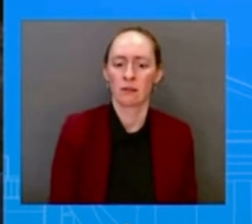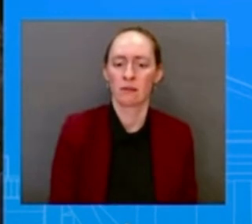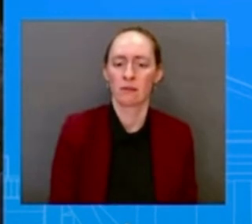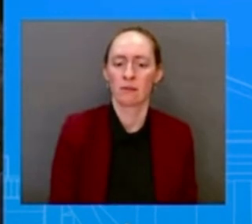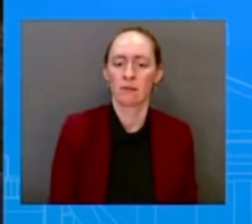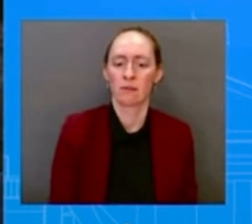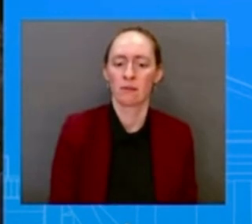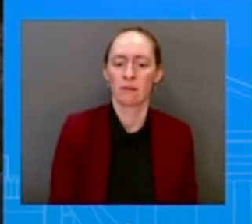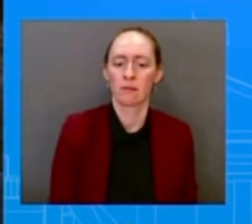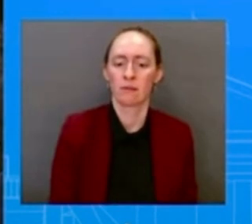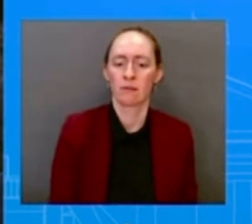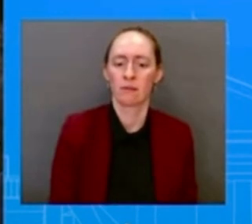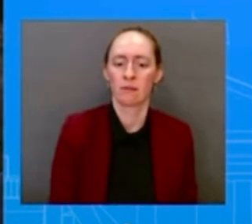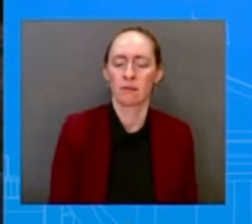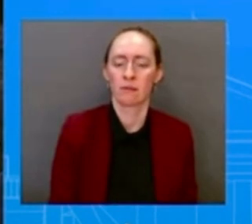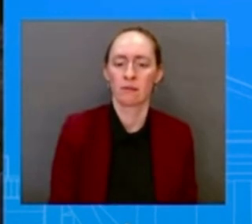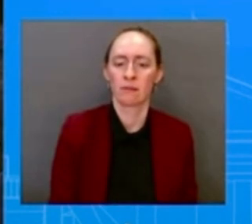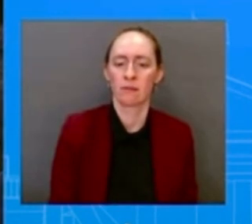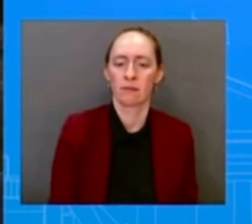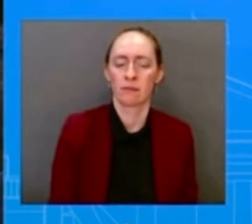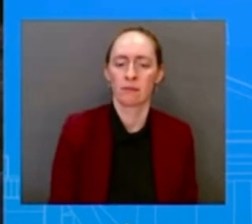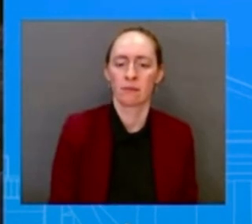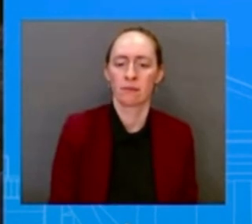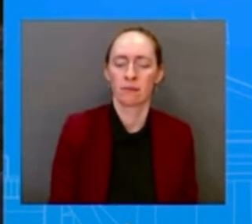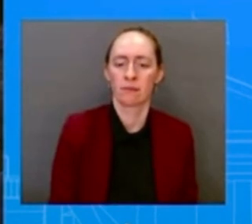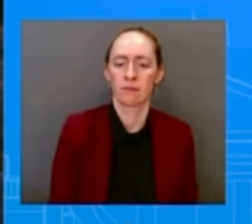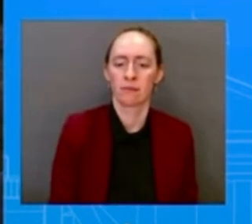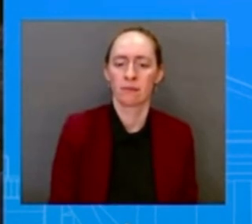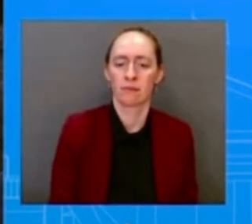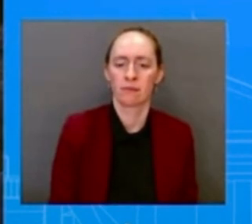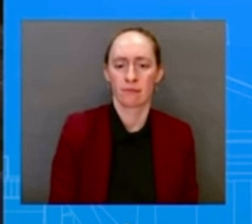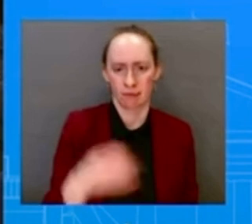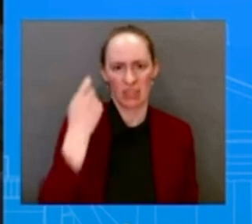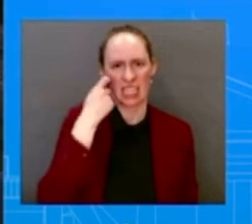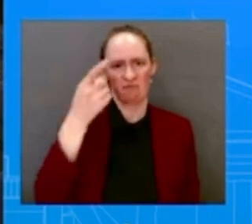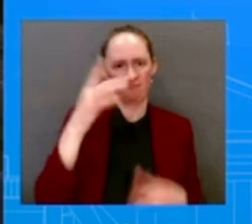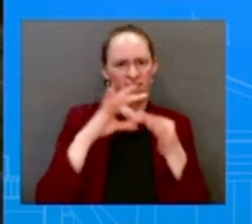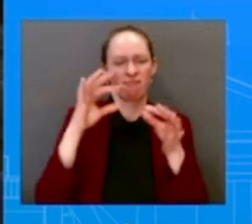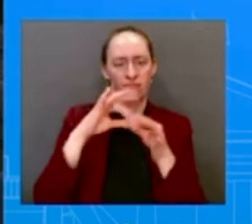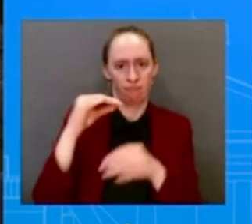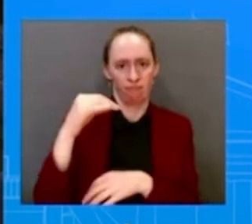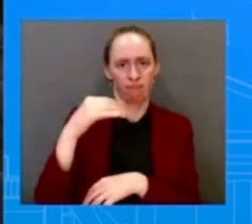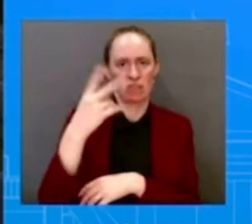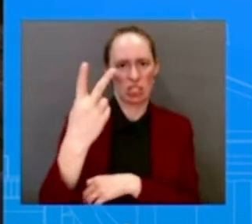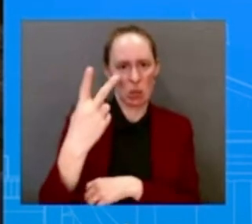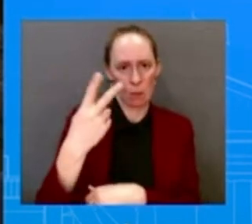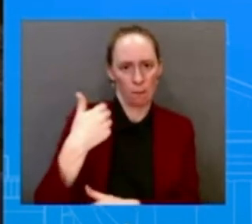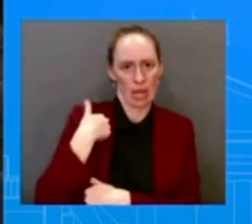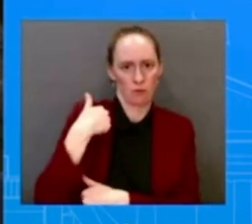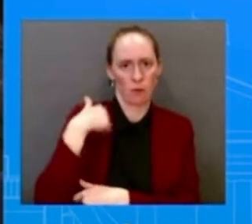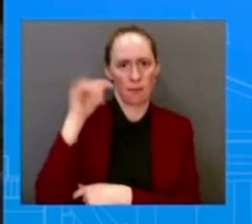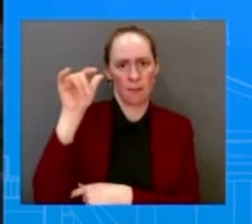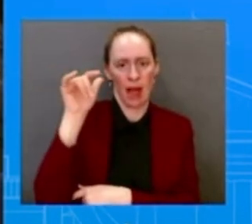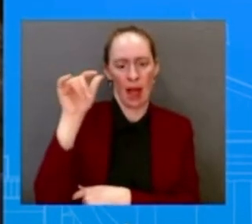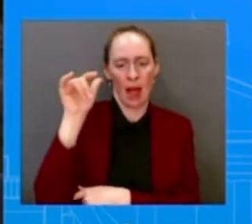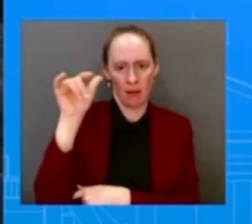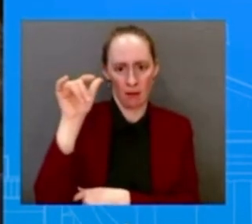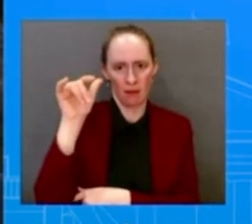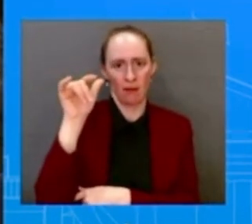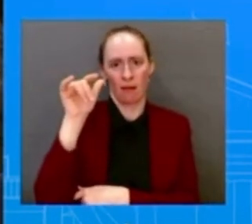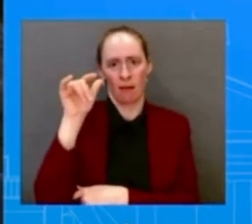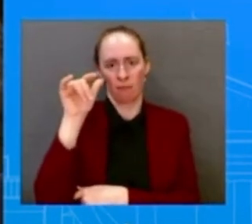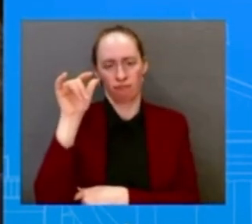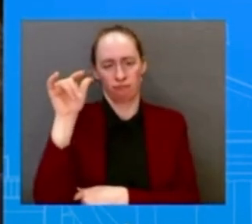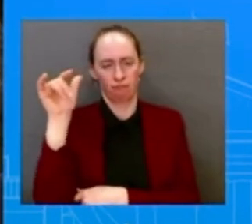were able to determine that it likely was not manned. Were those fighter aircraft able to determine anything else about it from up